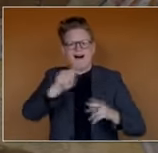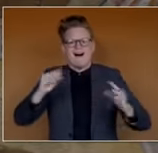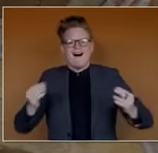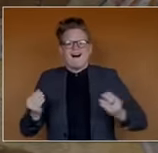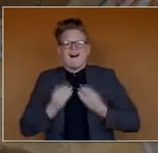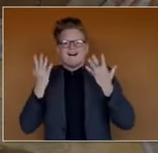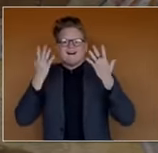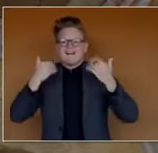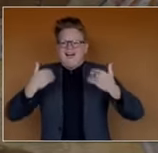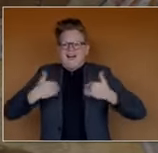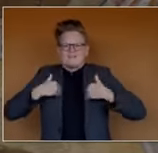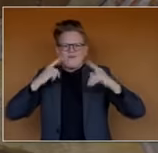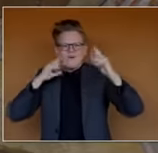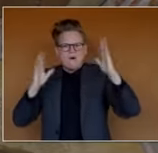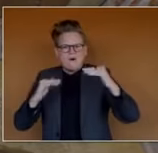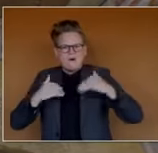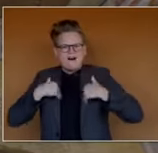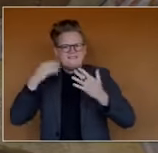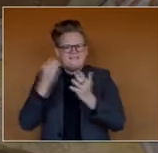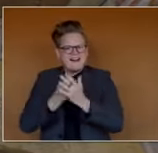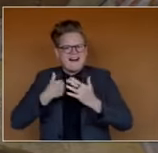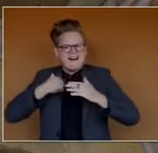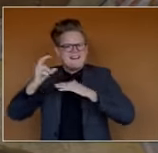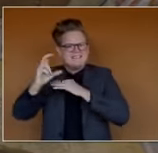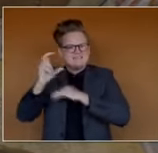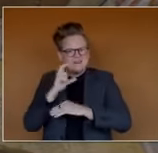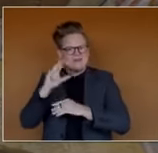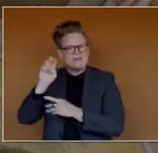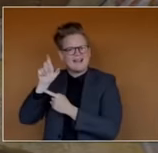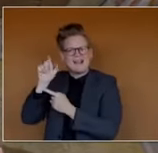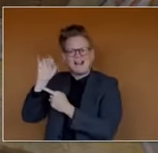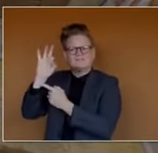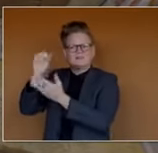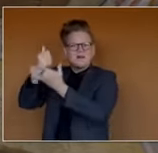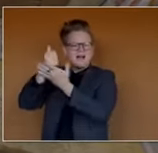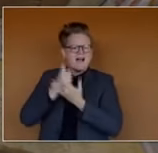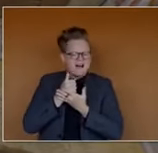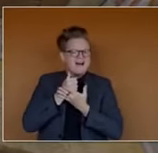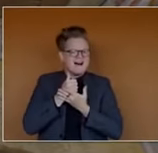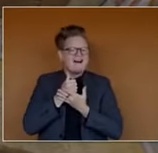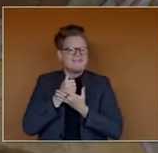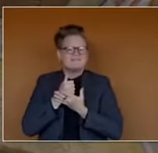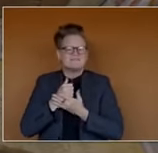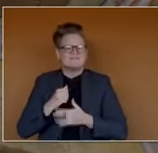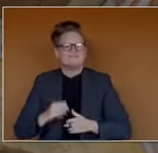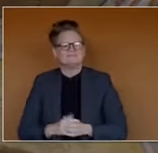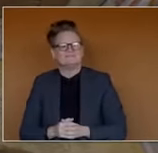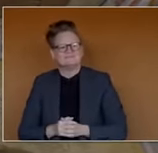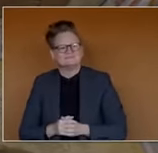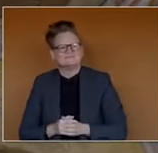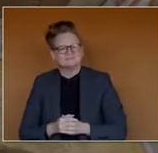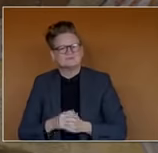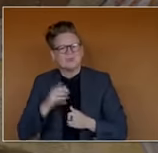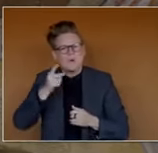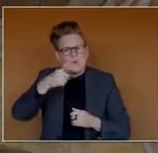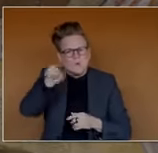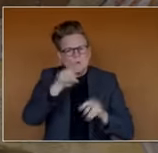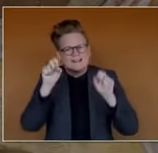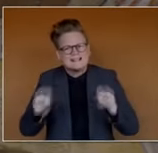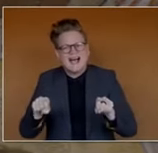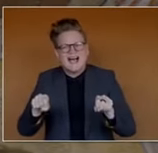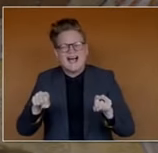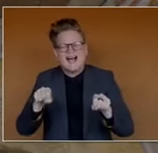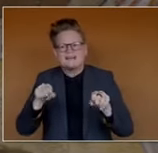relief and access these critical funds so we can keep people housed, we can keep people warm, safe,